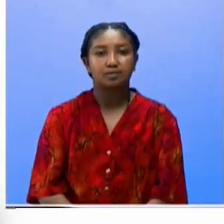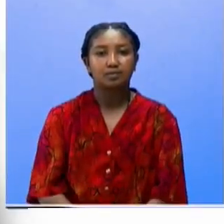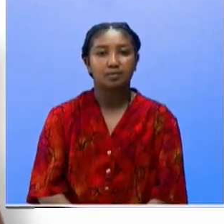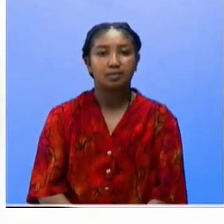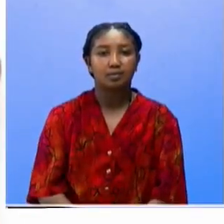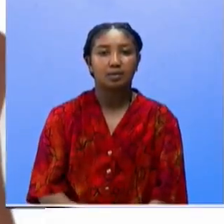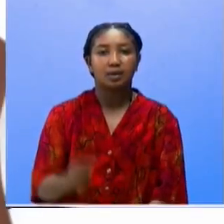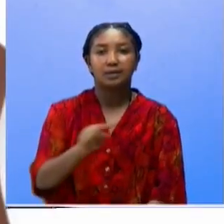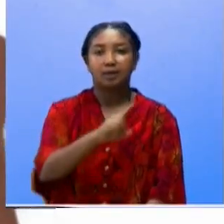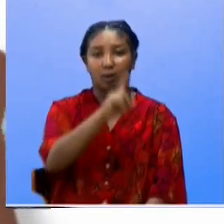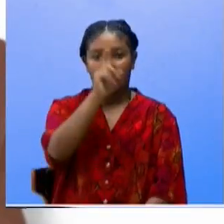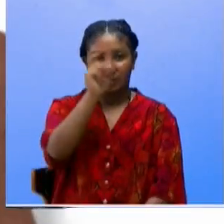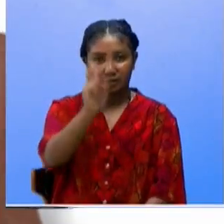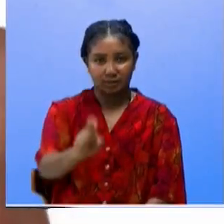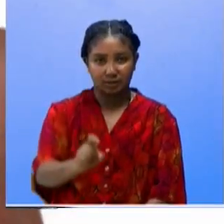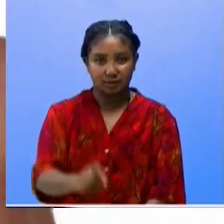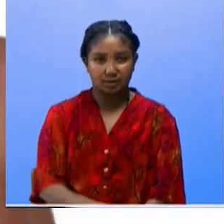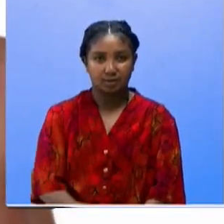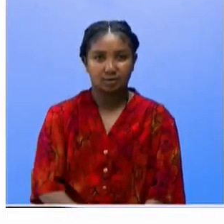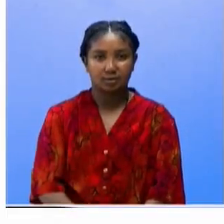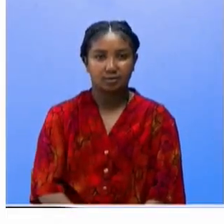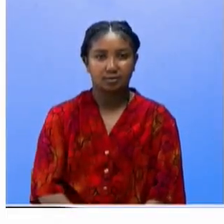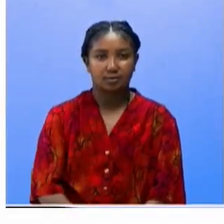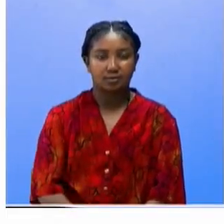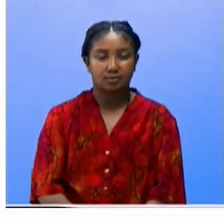the question.